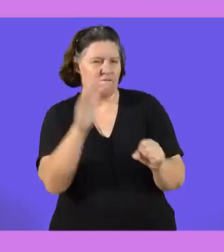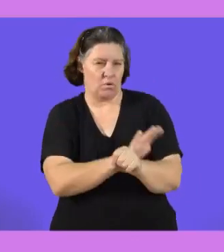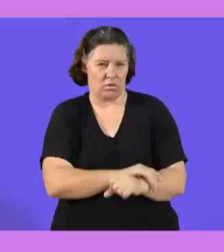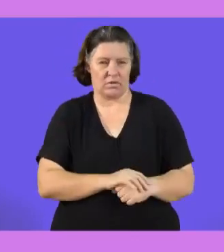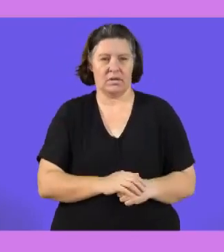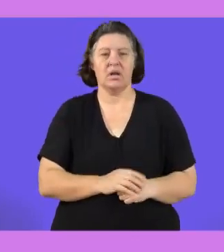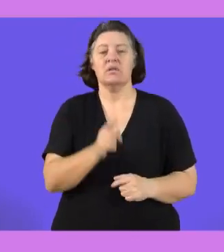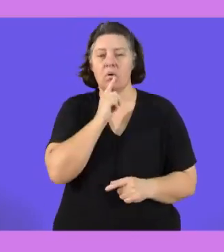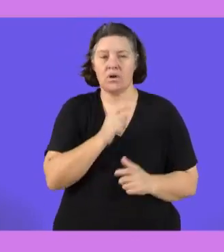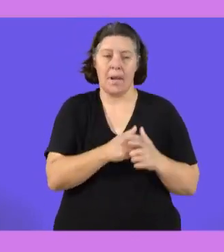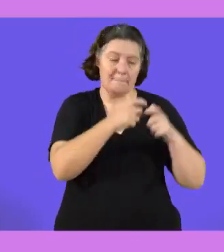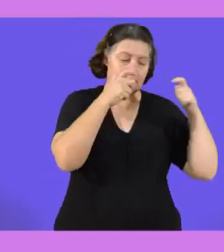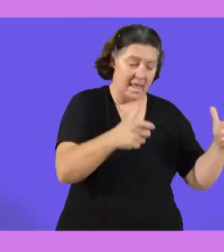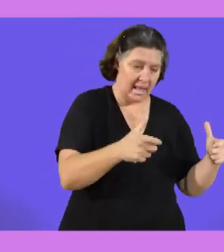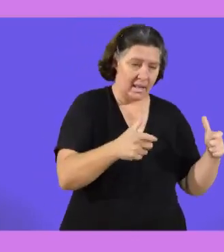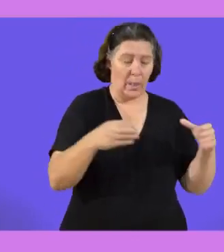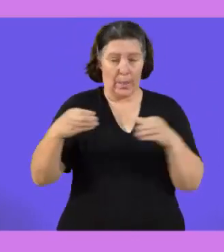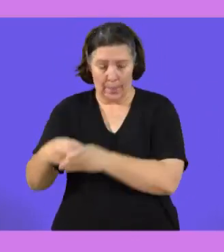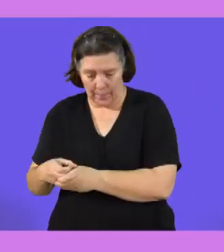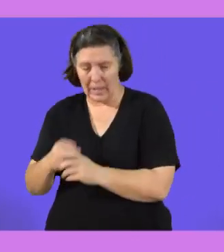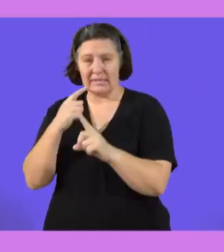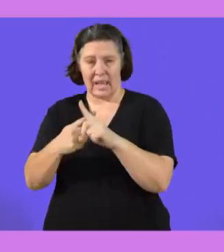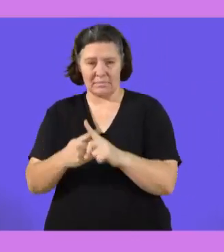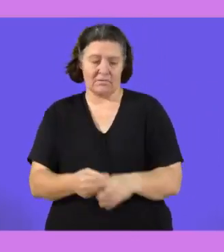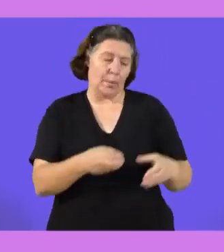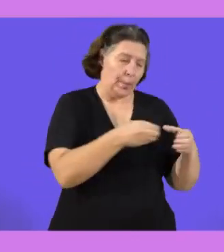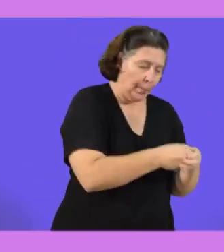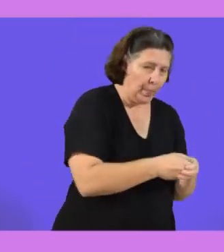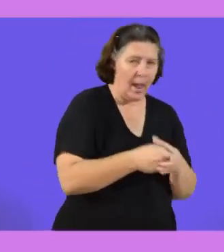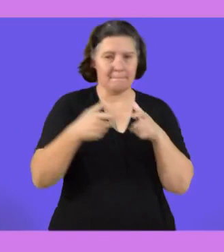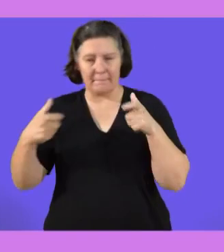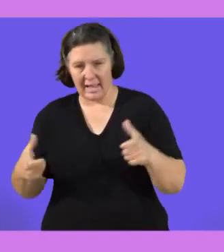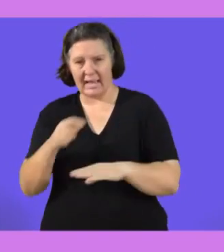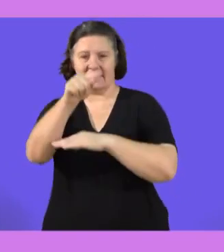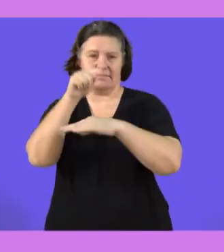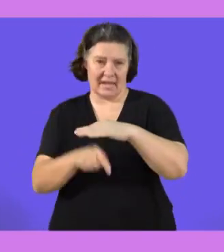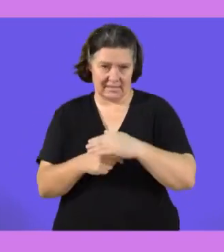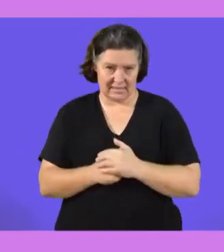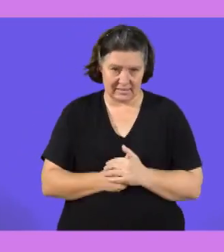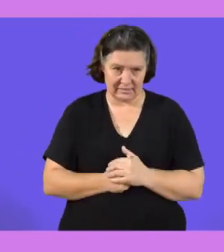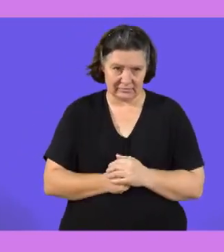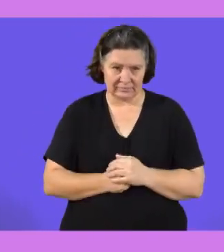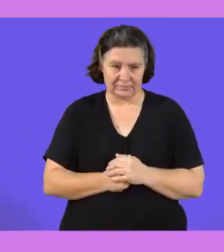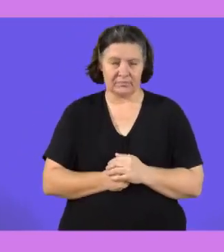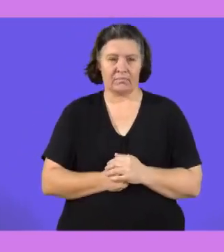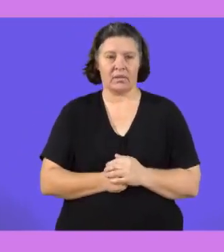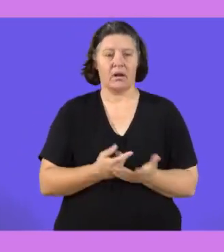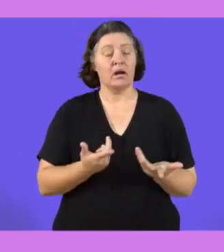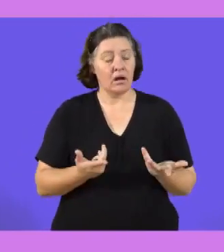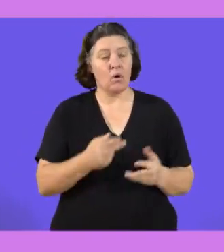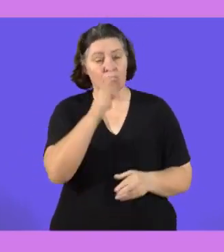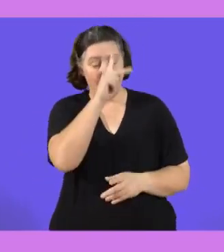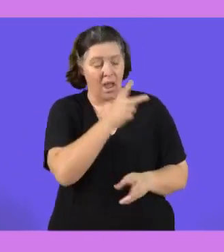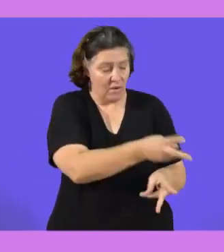them. Also important to remember is from big to small, we multiply, and then from small to big, we divide by the conversion